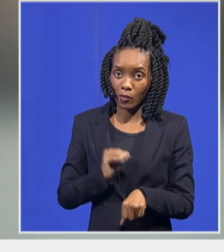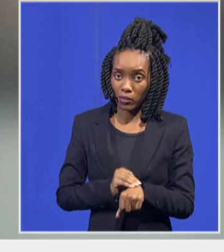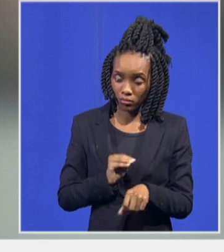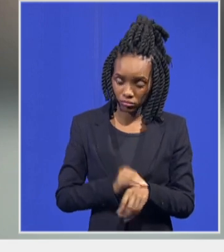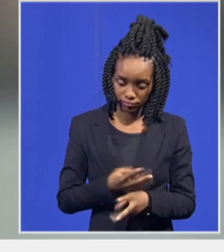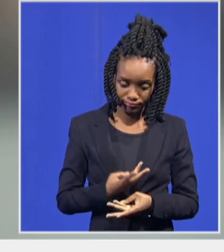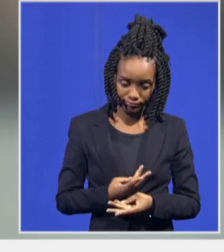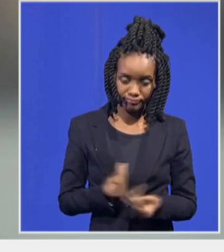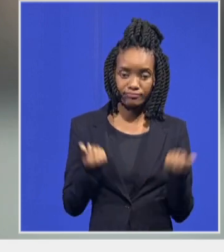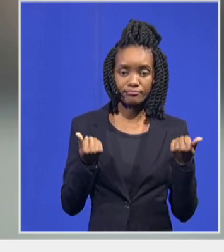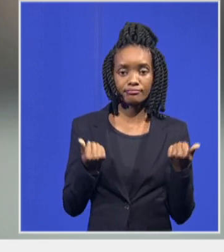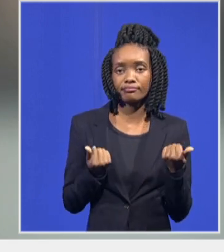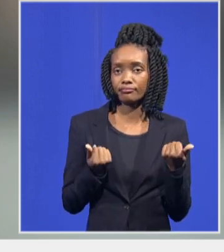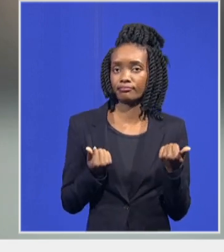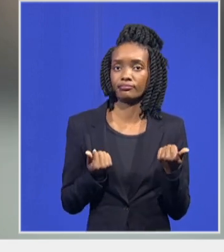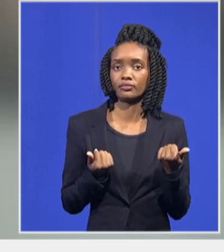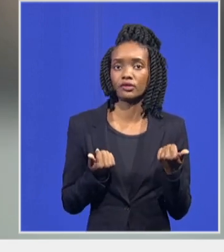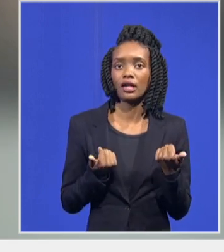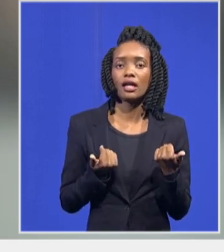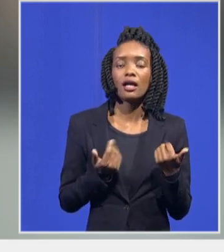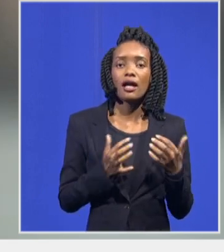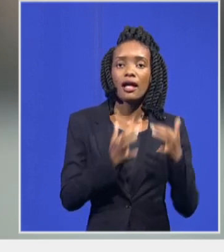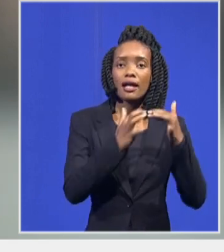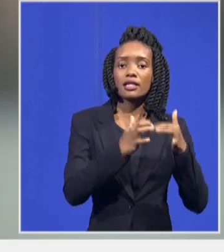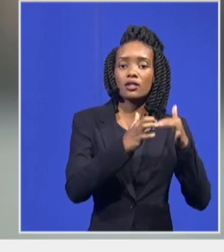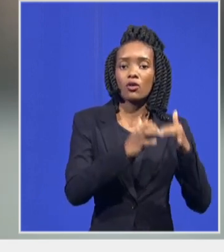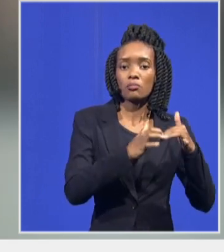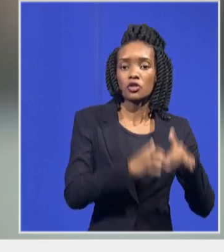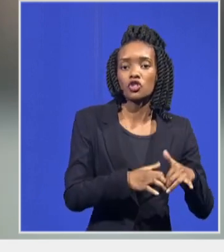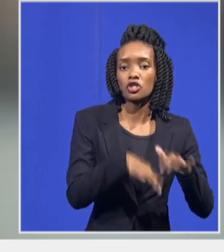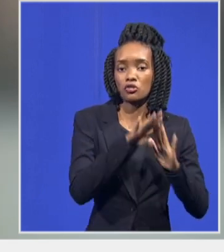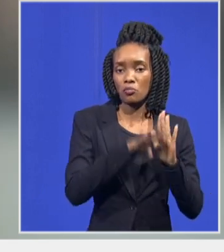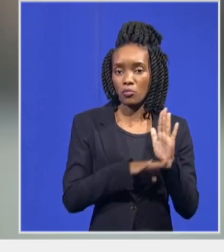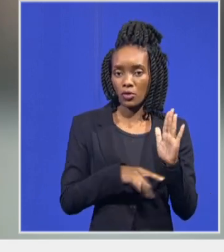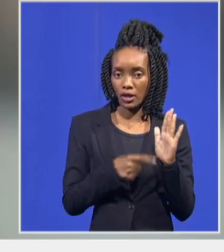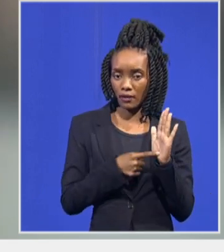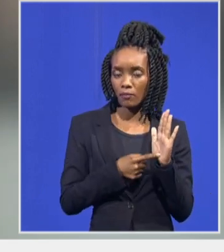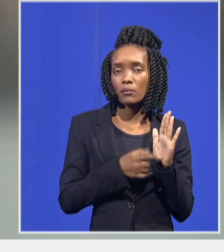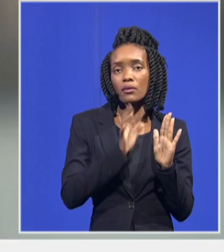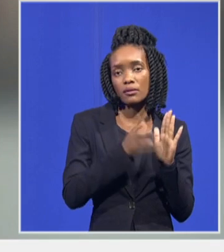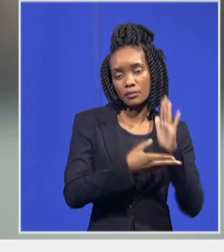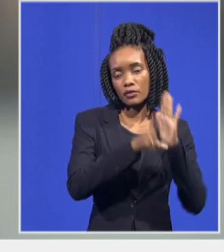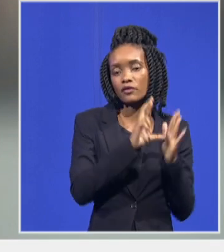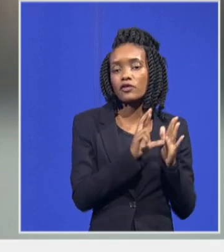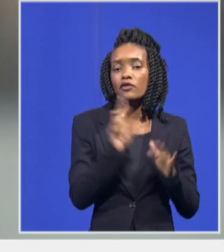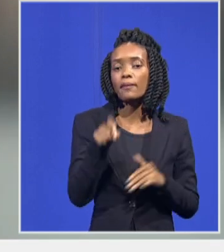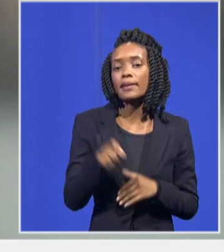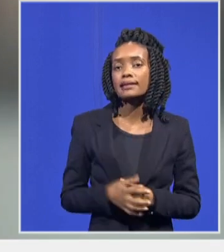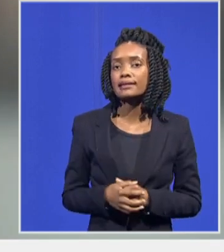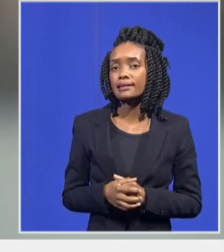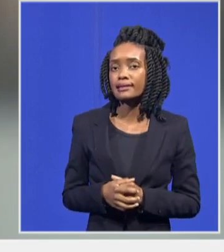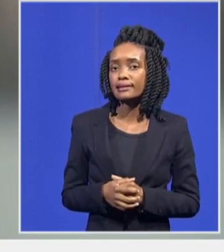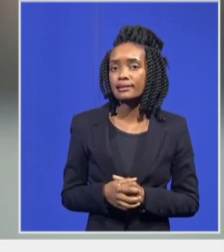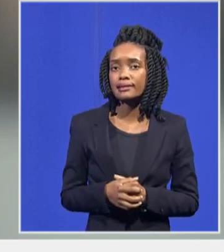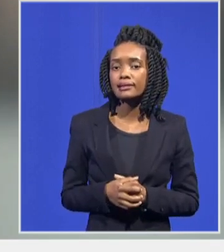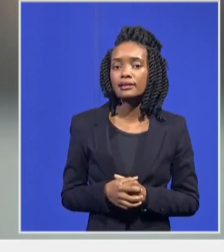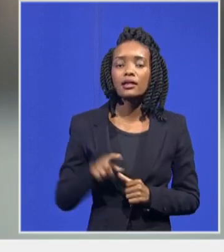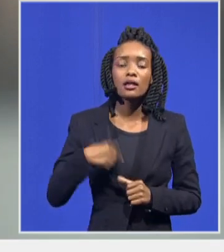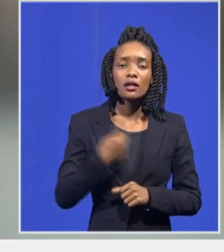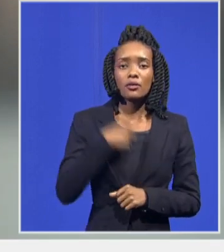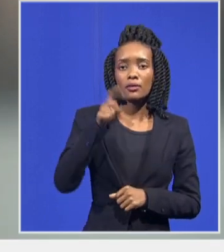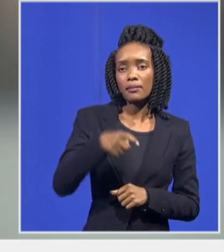decommissioning program, should be re-looked at, and we should